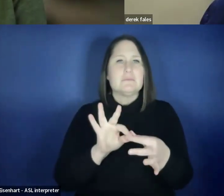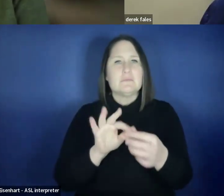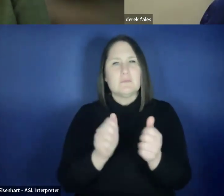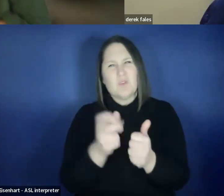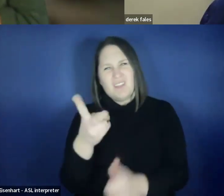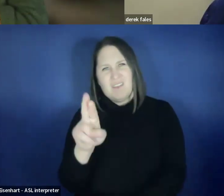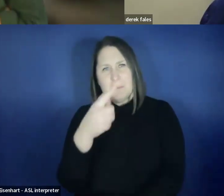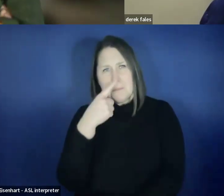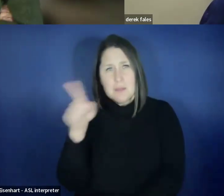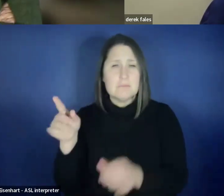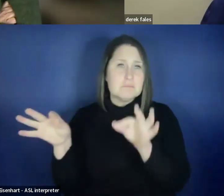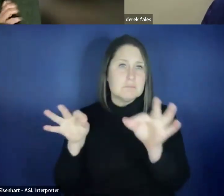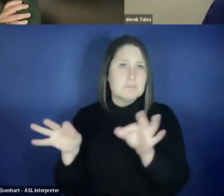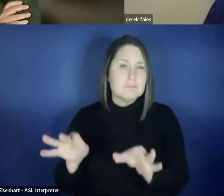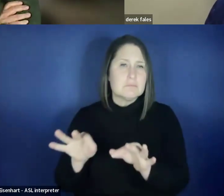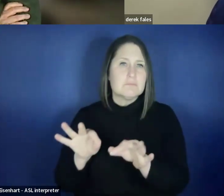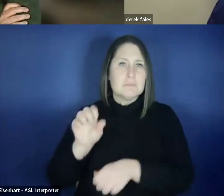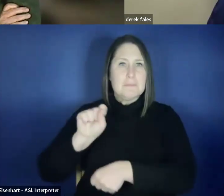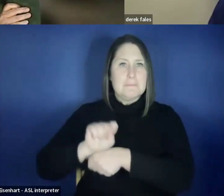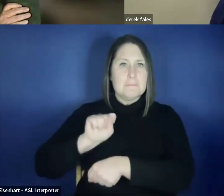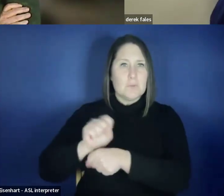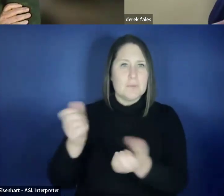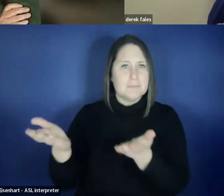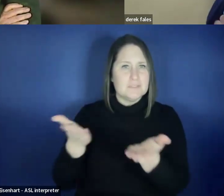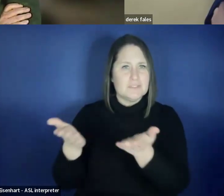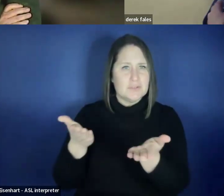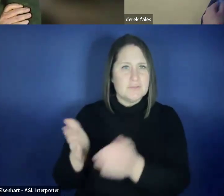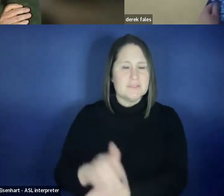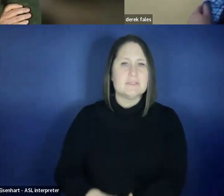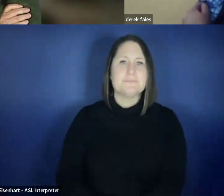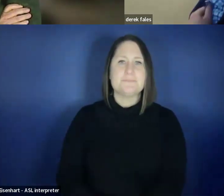but can you talk a little bit about the employment services, Lisa?